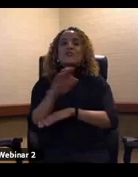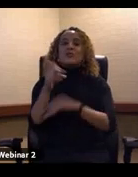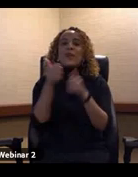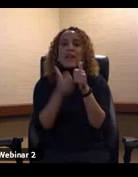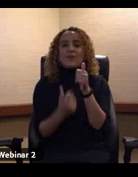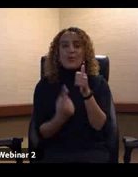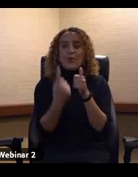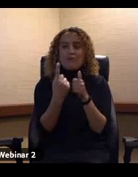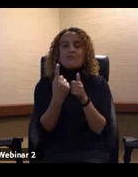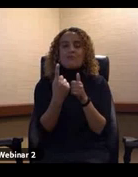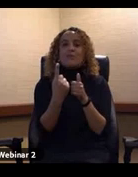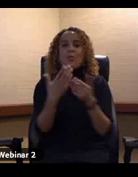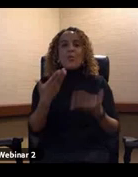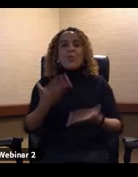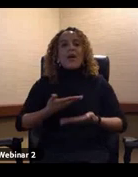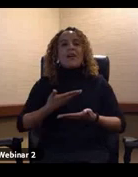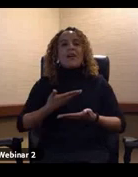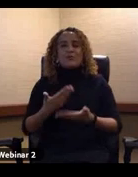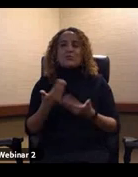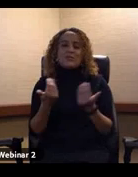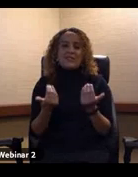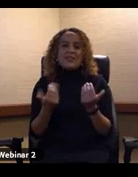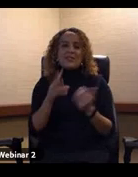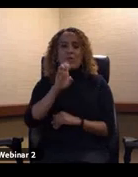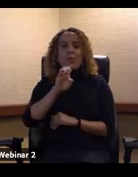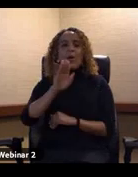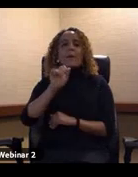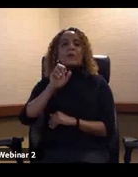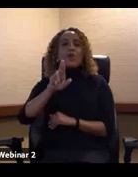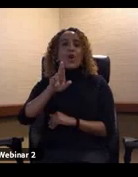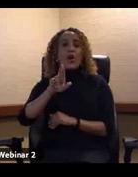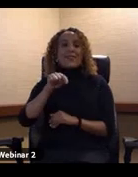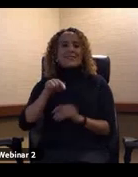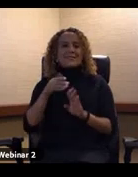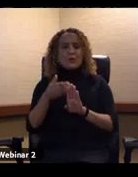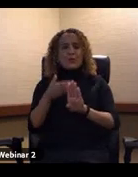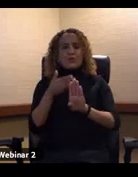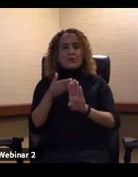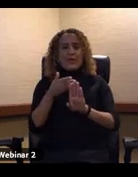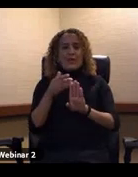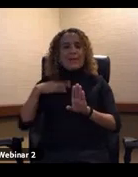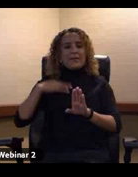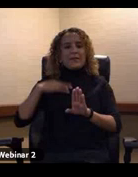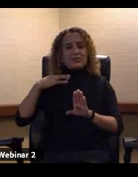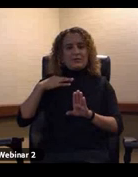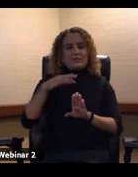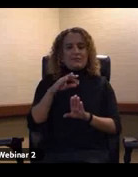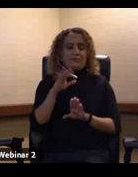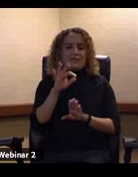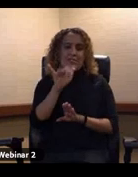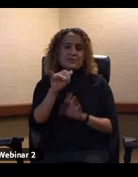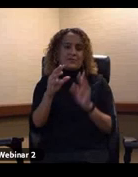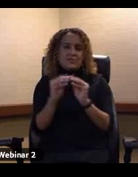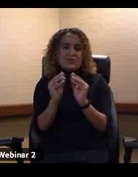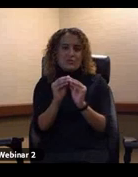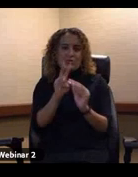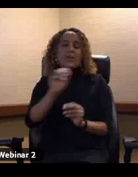Good afternoon, everyone. Welcome to today's webinar. This is the pre-application information session on the fiscal